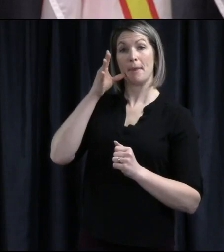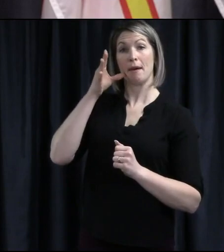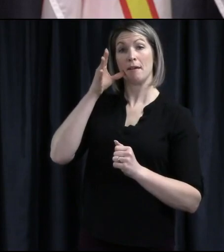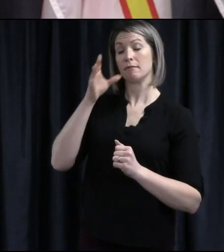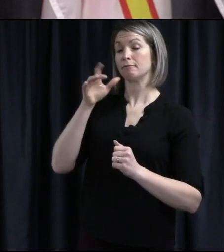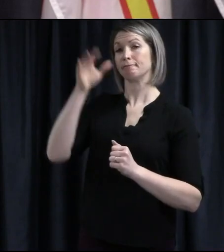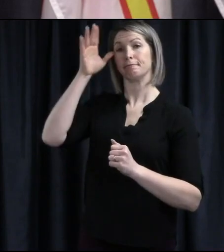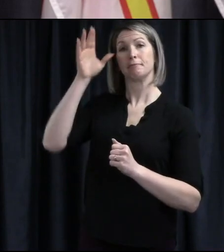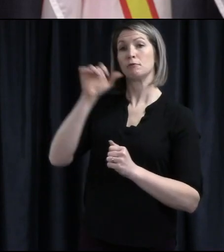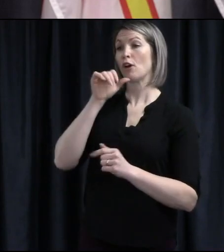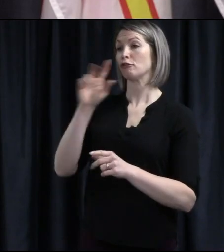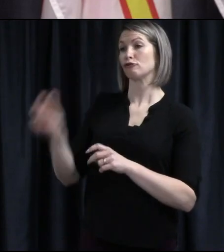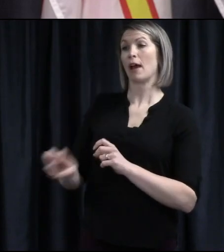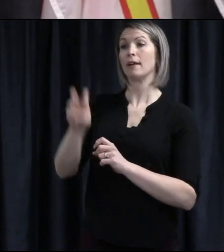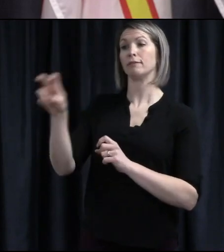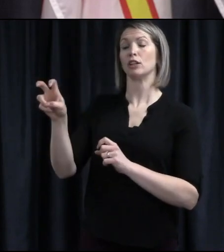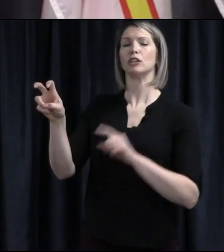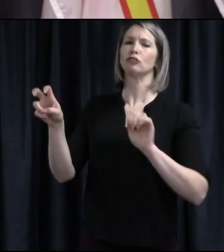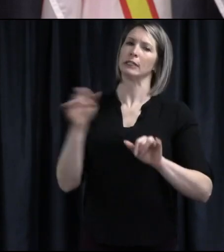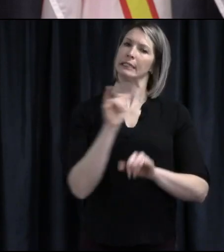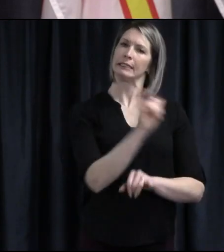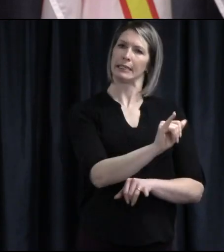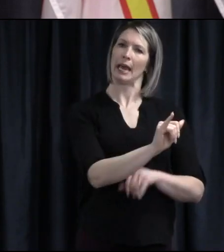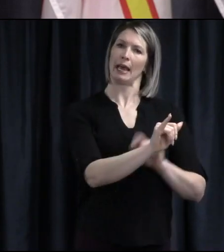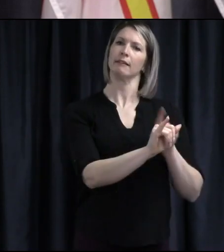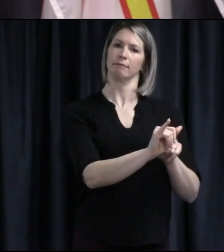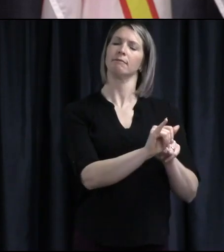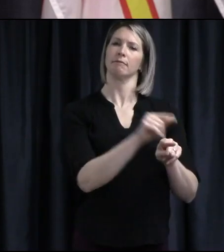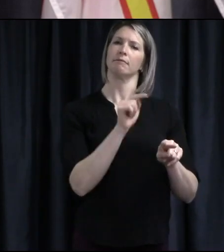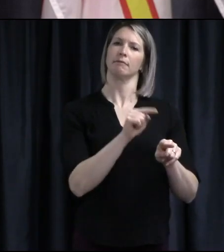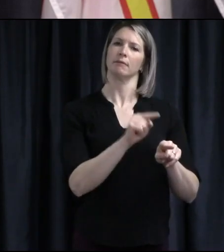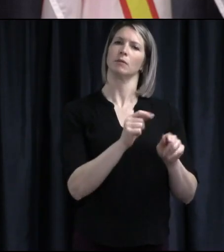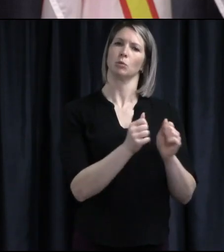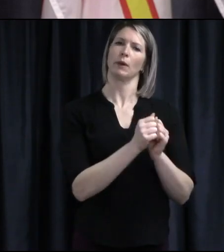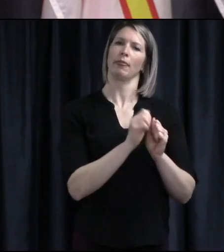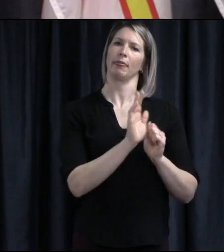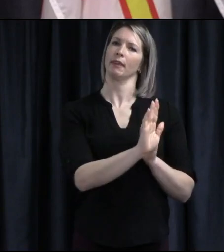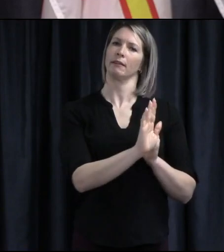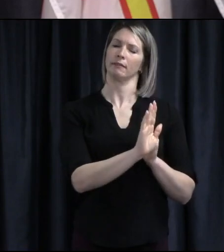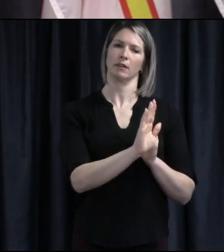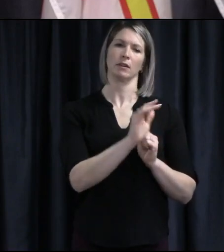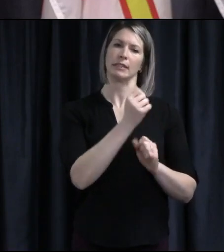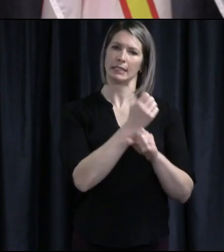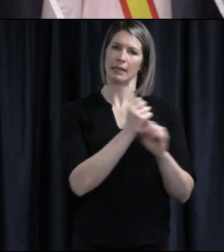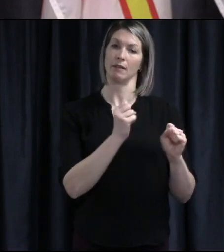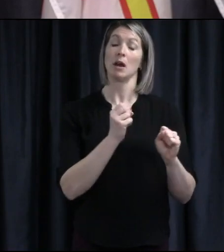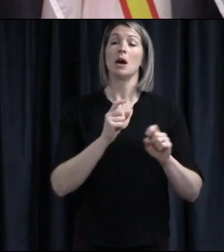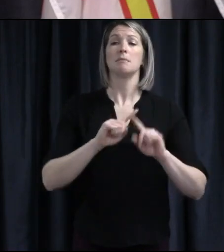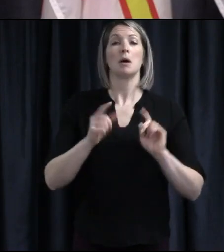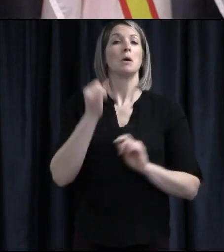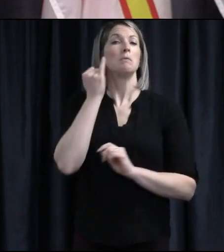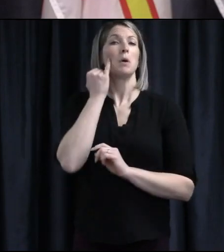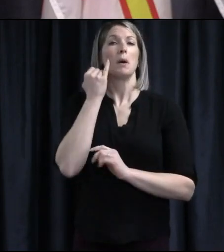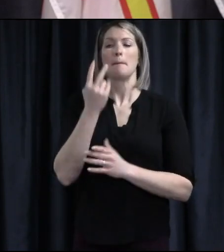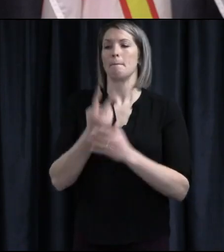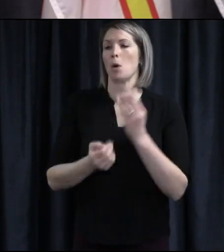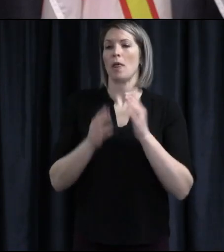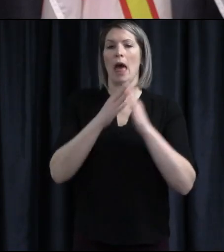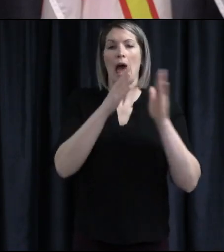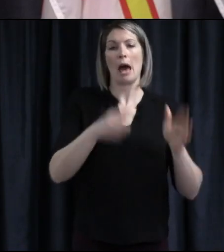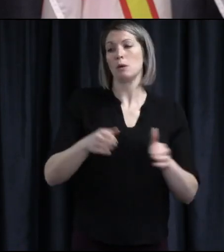2 weeks of isolation. But I think as long as both households are adhering to the